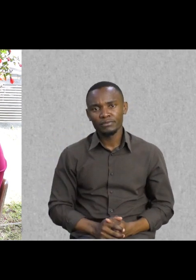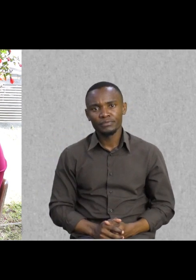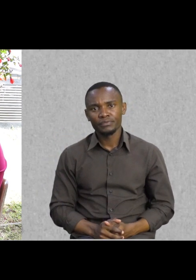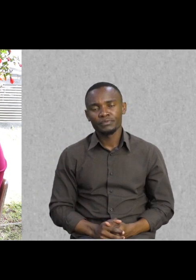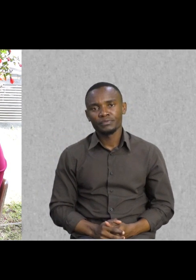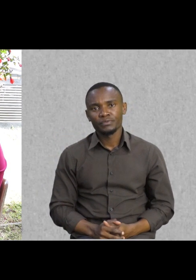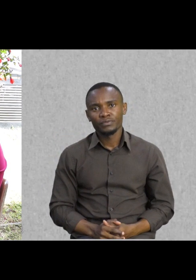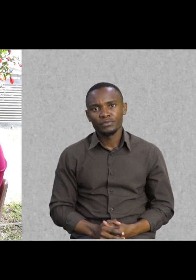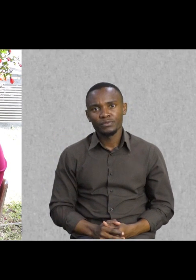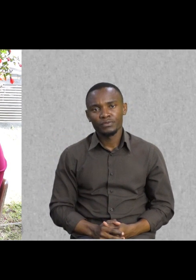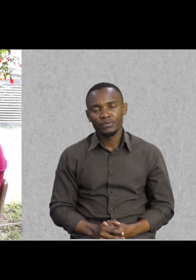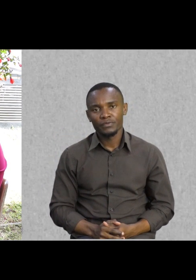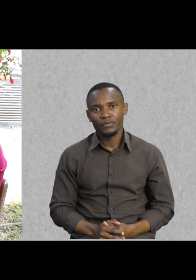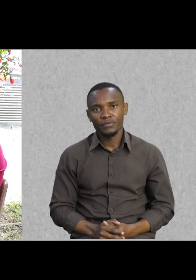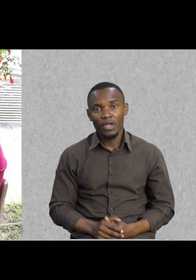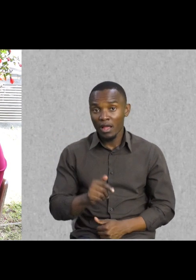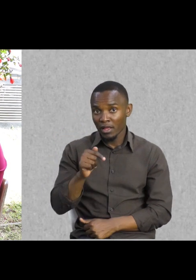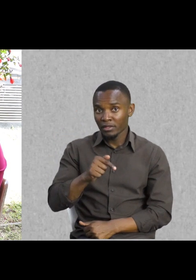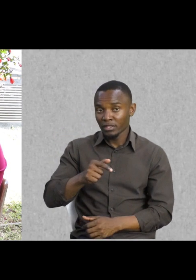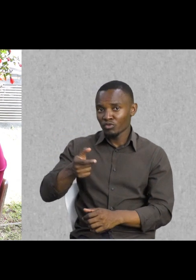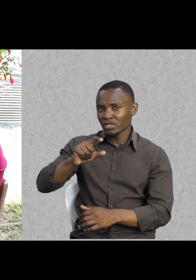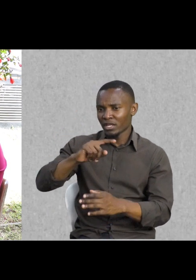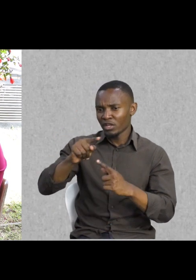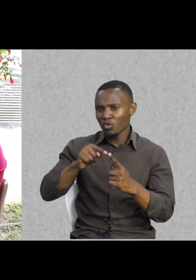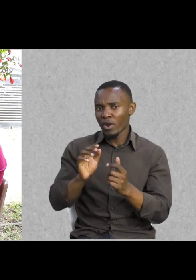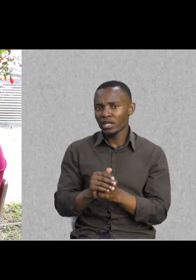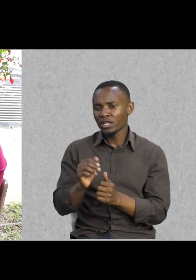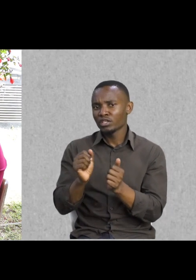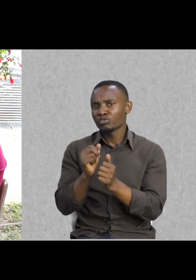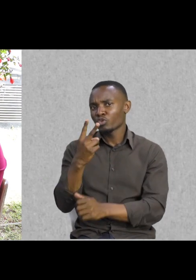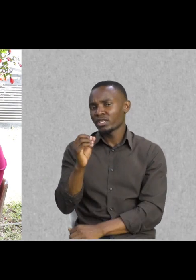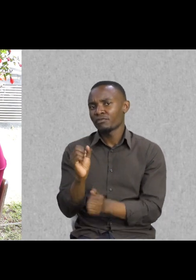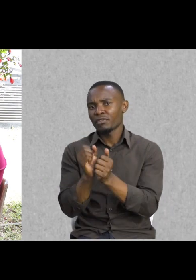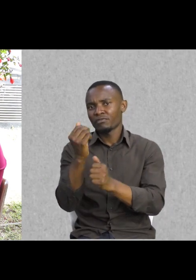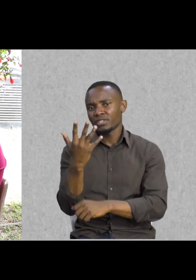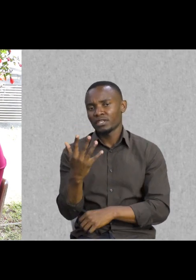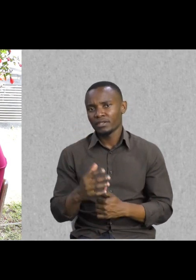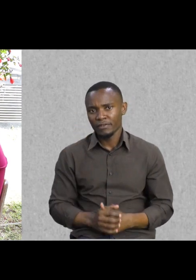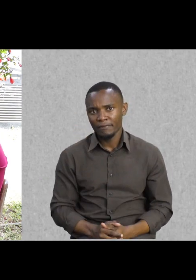was that implant put in? Oh, it was in 2015.